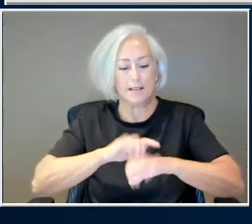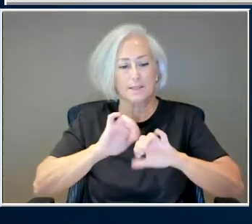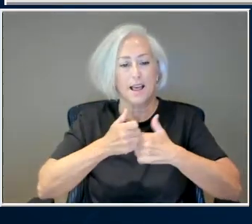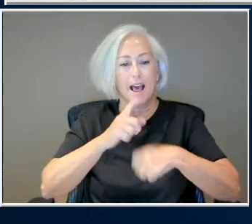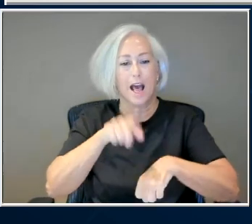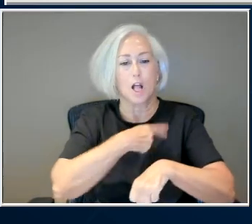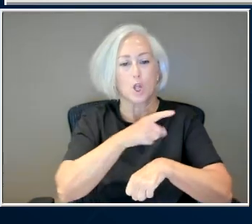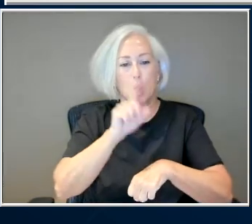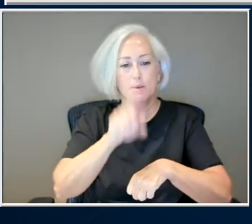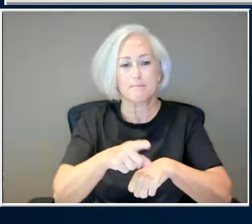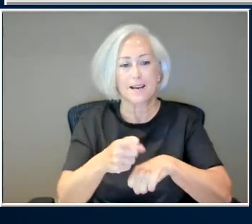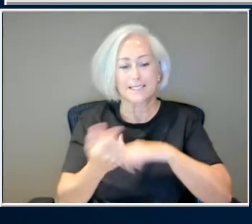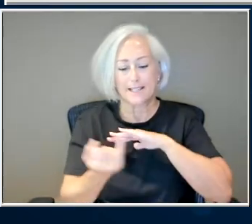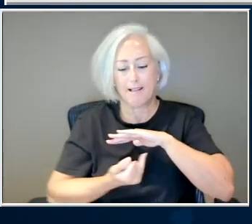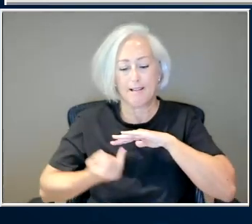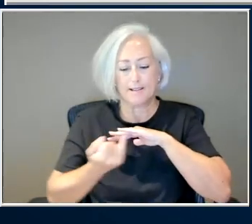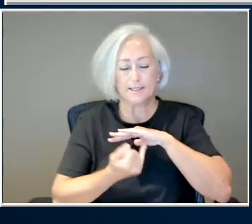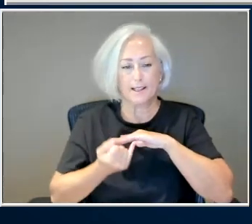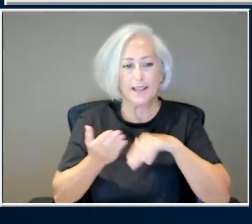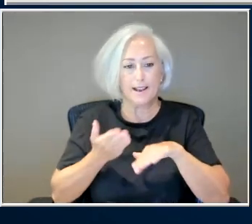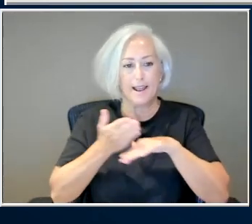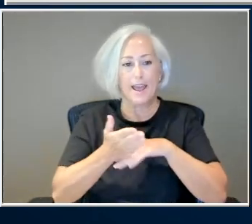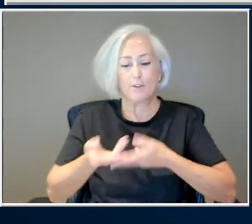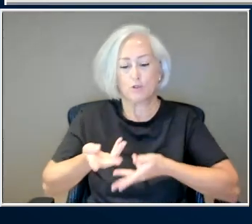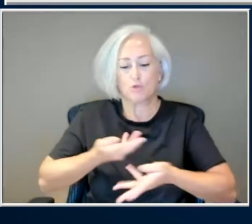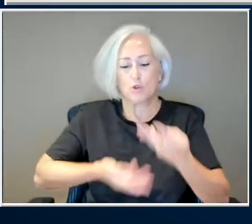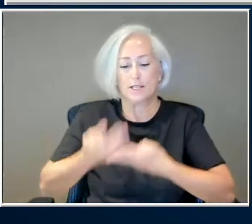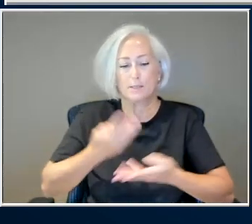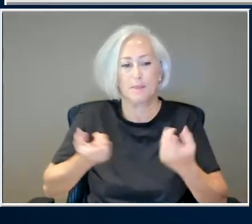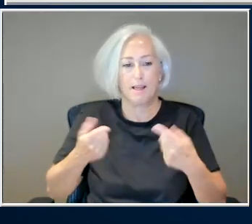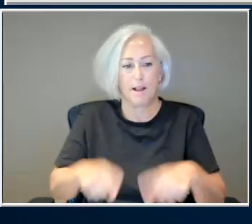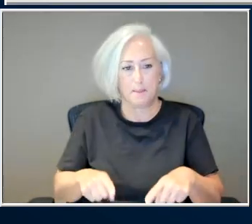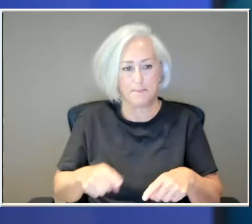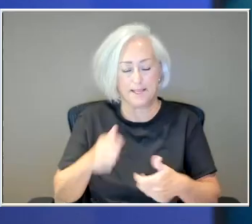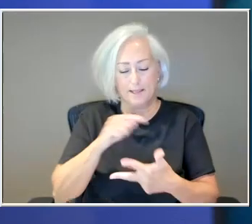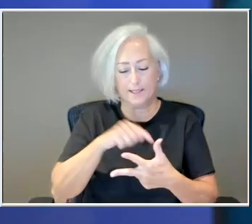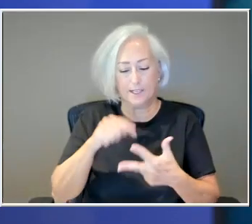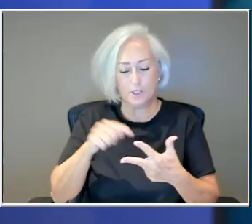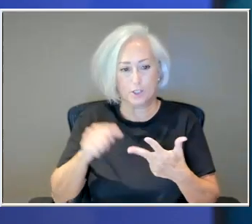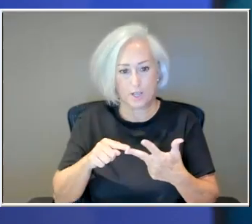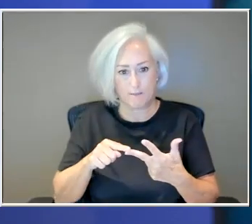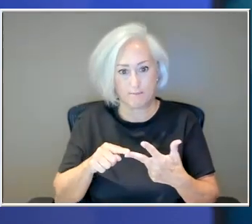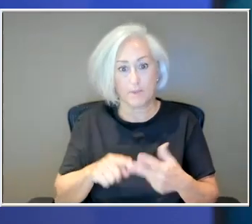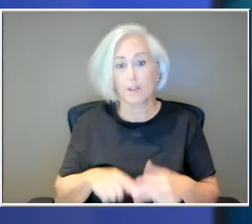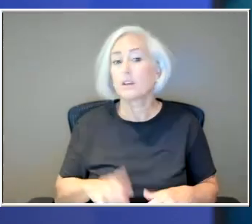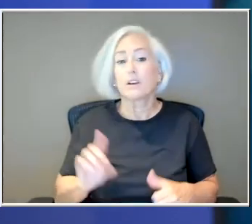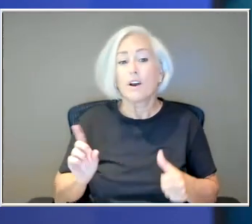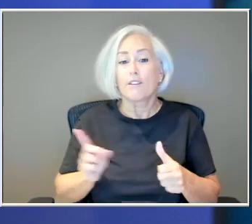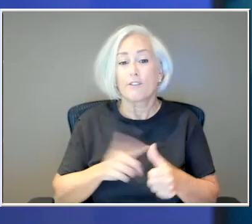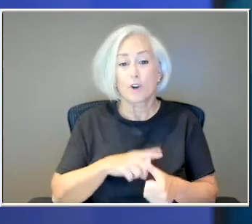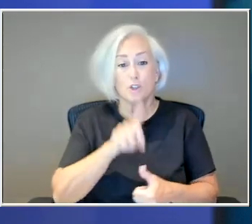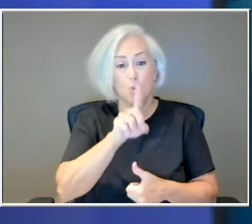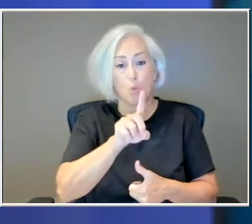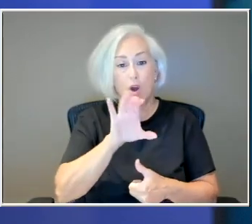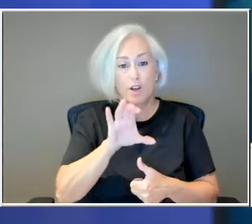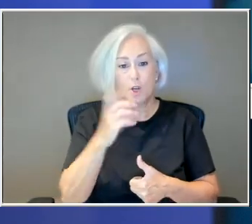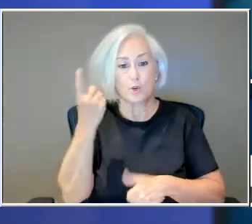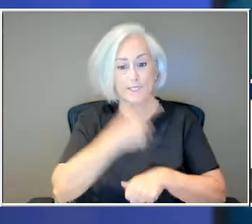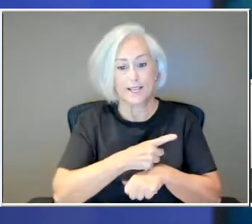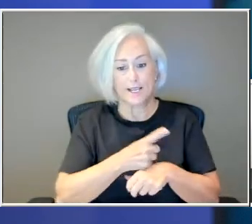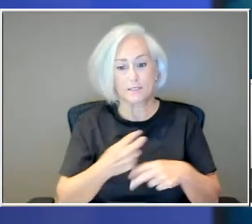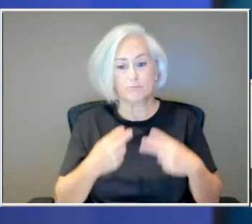3 transplants? So there's an initial 100 days of really being locked down,